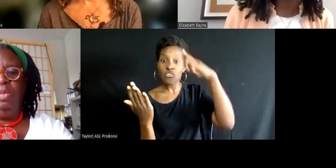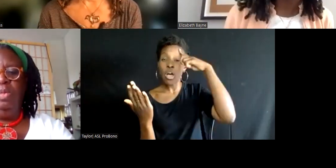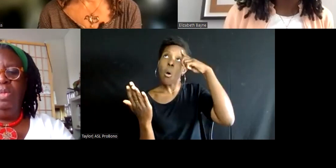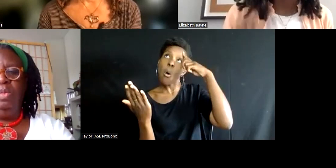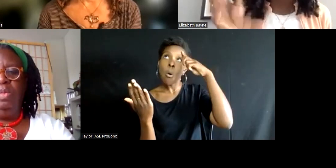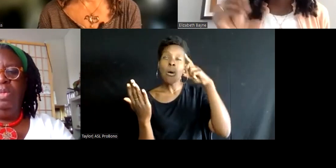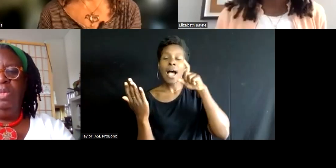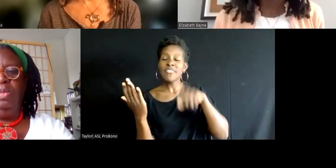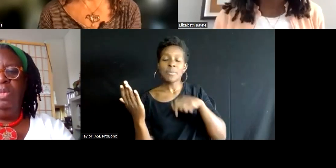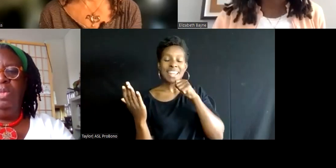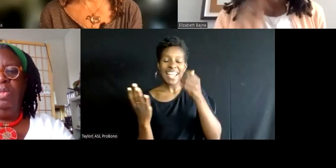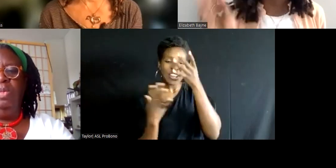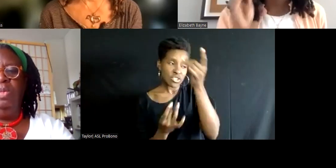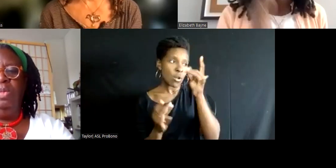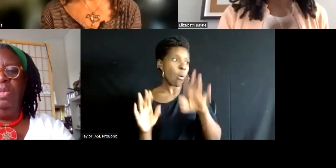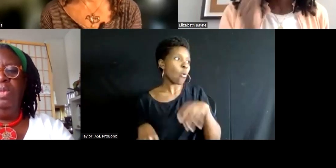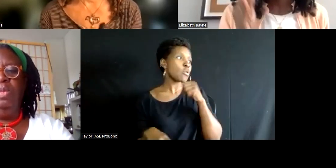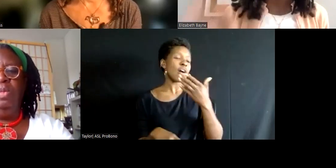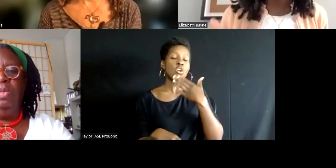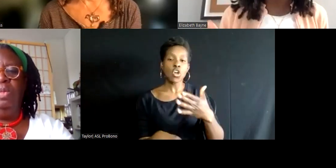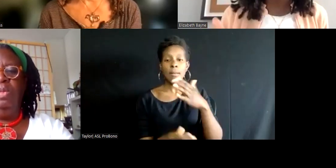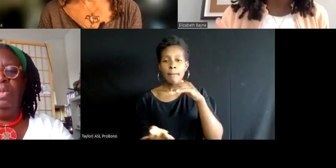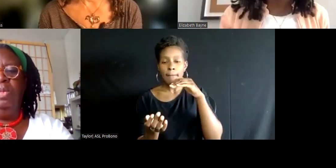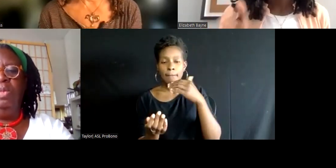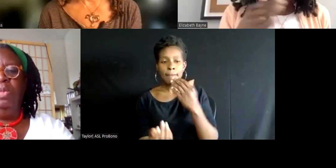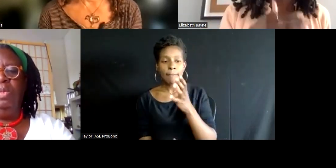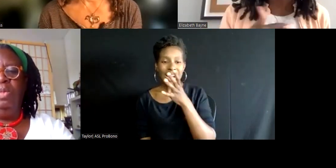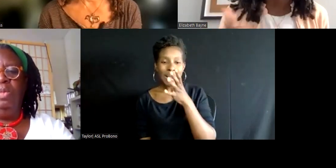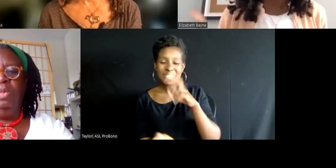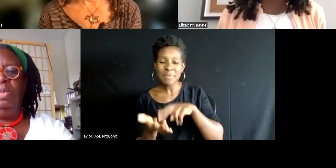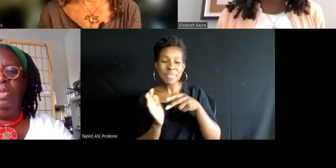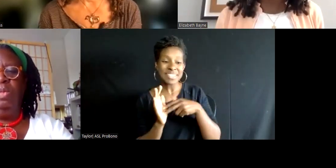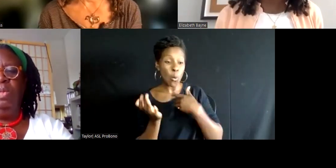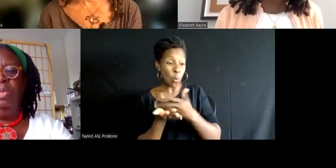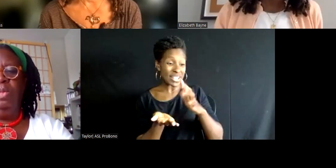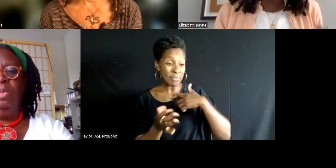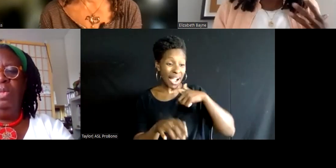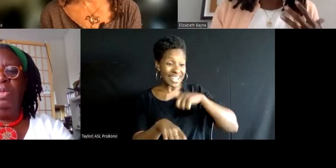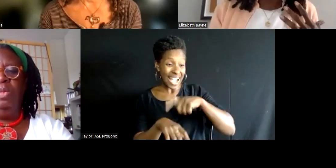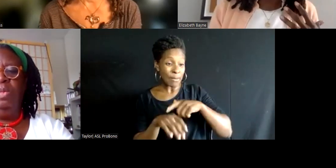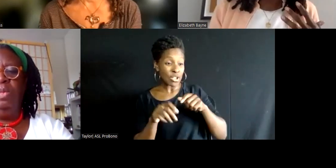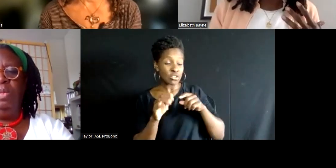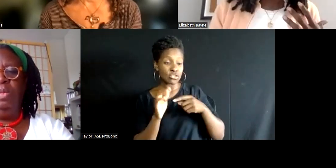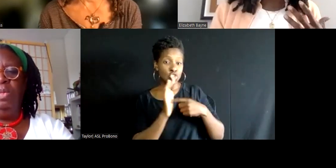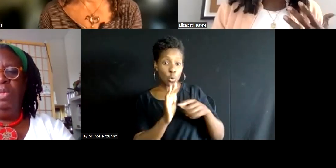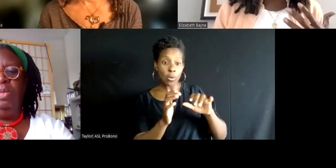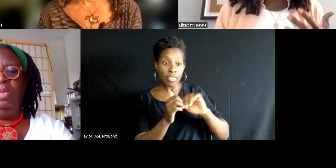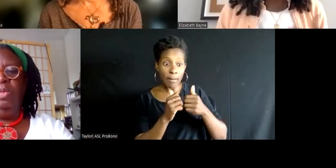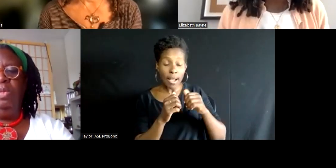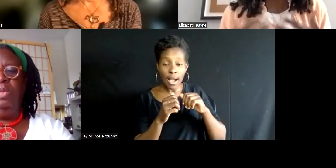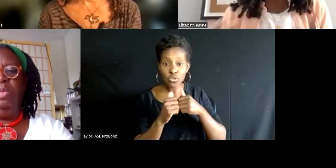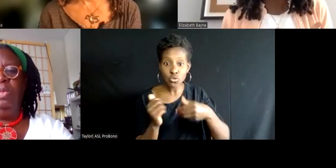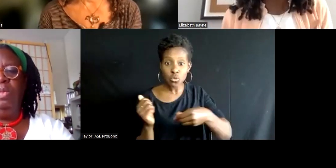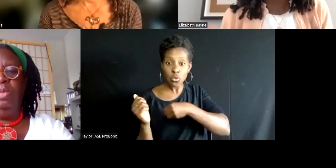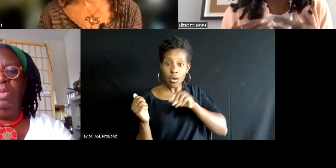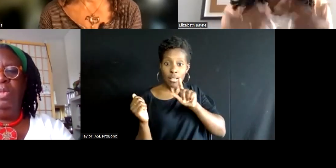care. They're not good moms. So I'm not going to waste my time walking them through the technique of latching and giving